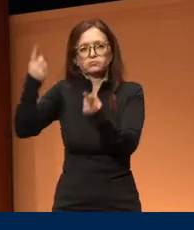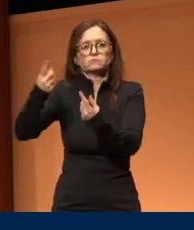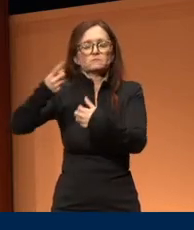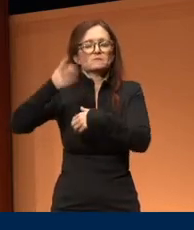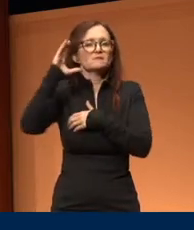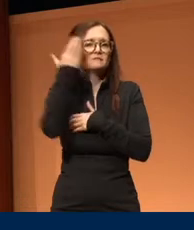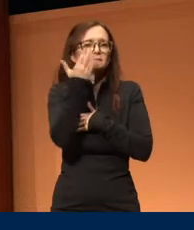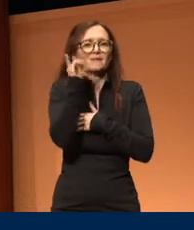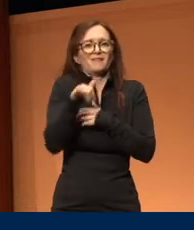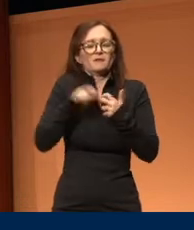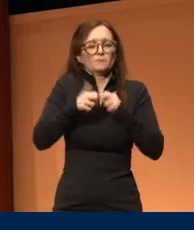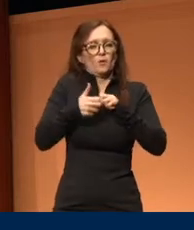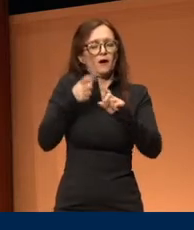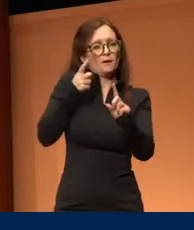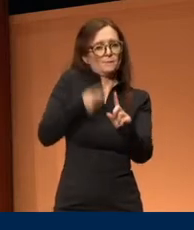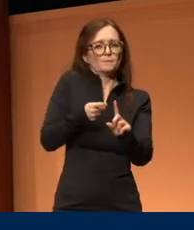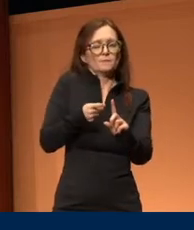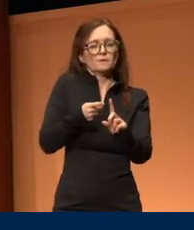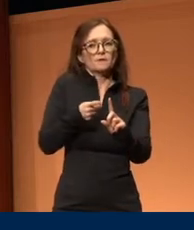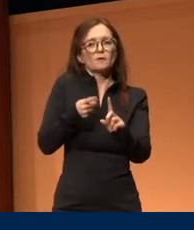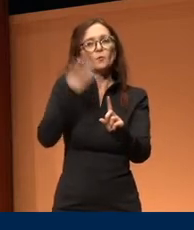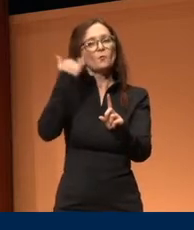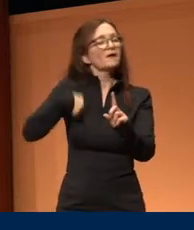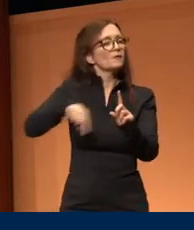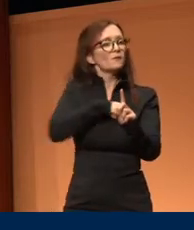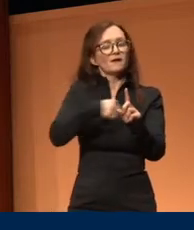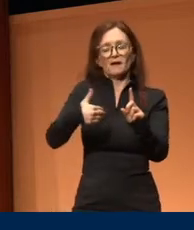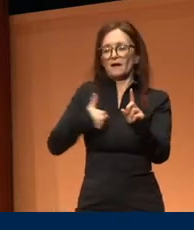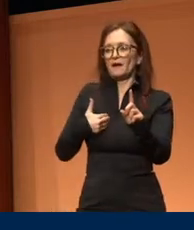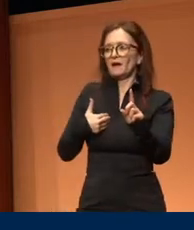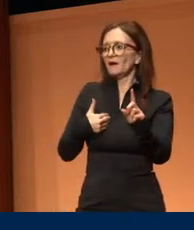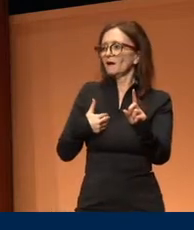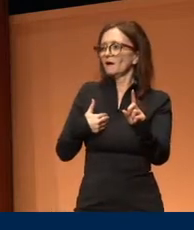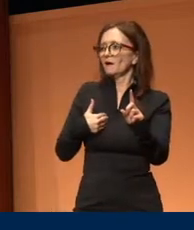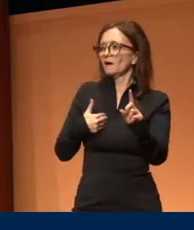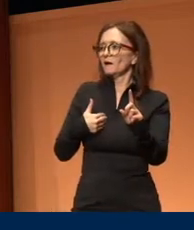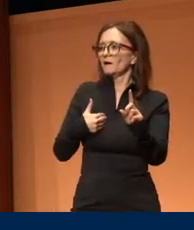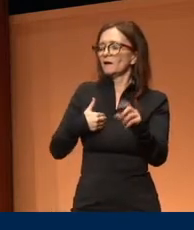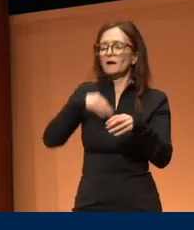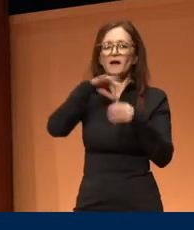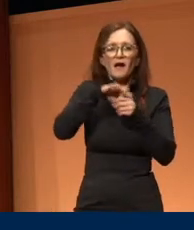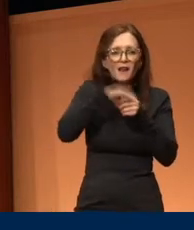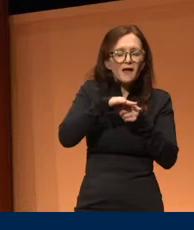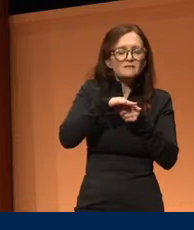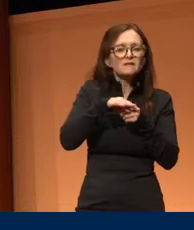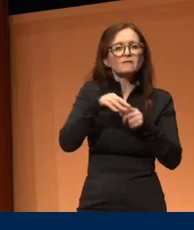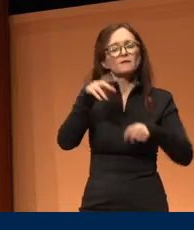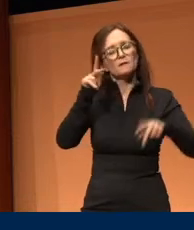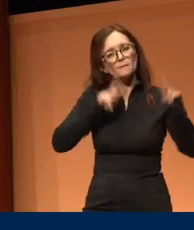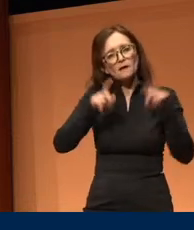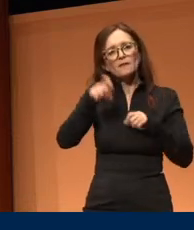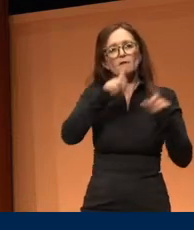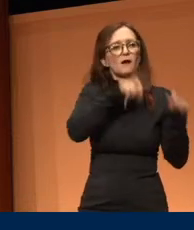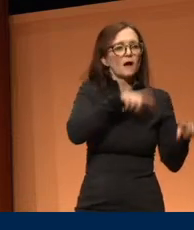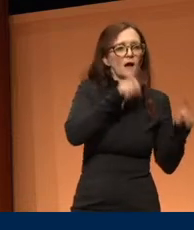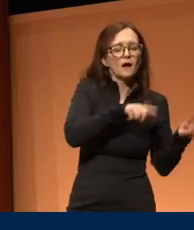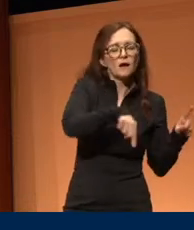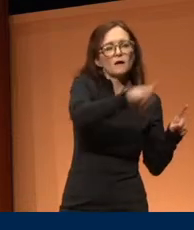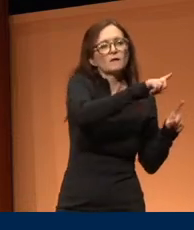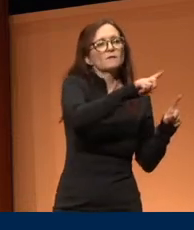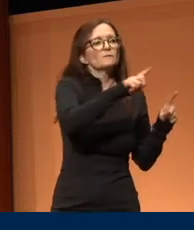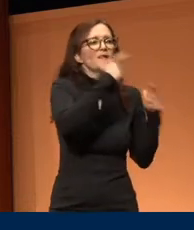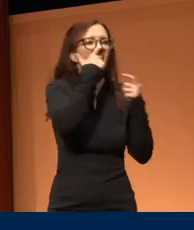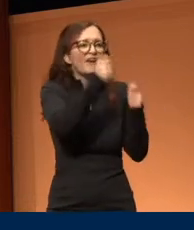seem to be the problem, right? So because we have elected officials, they then have to answer to